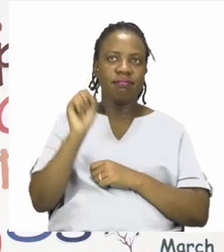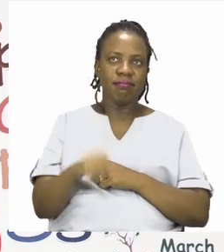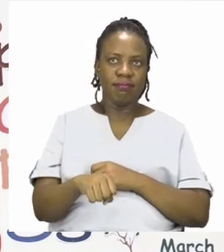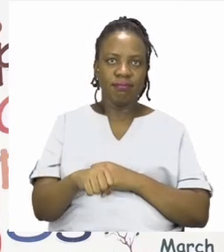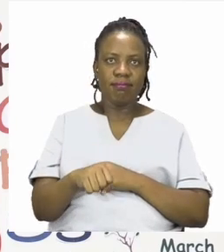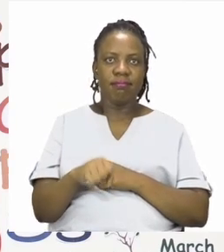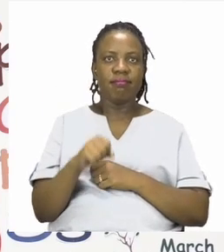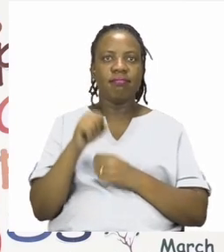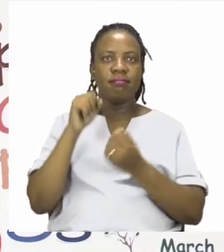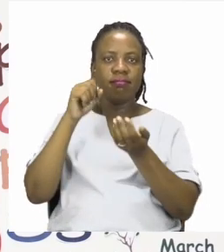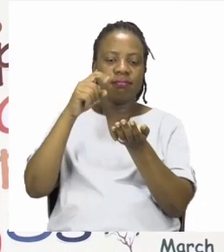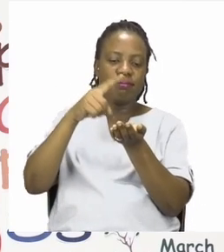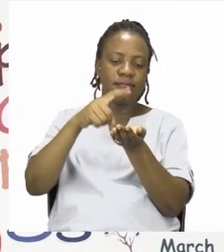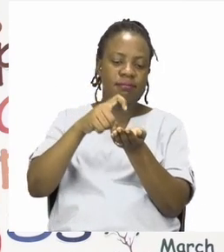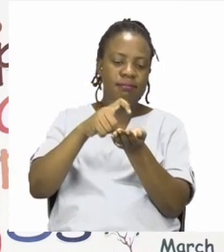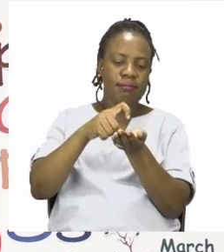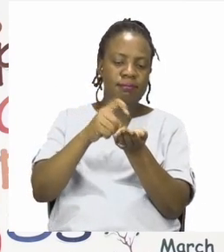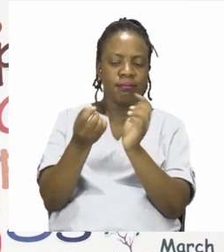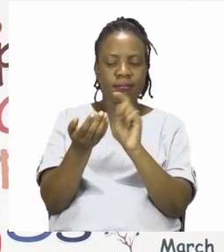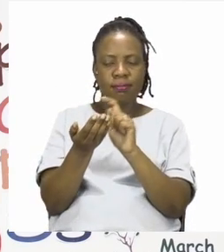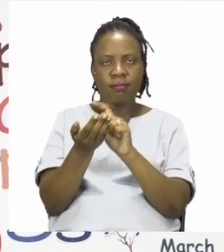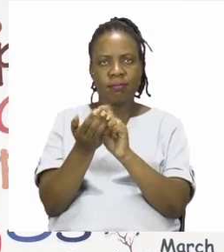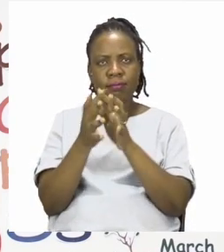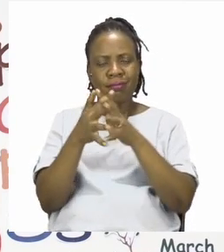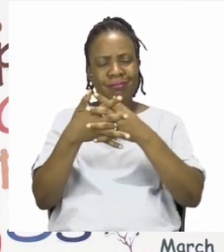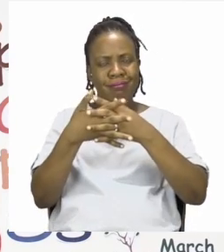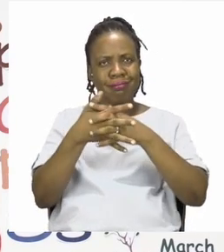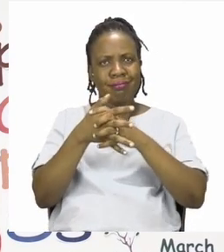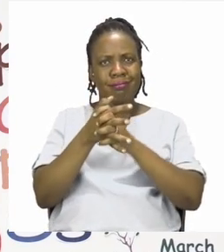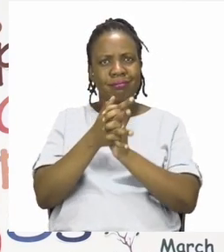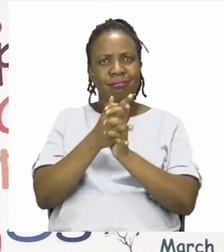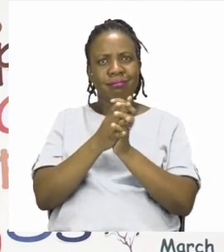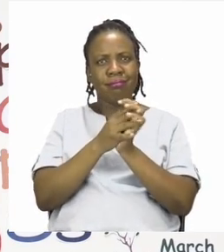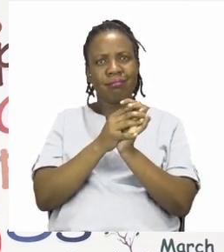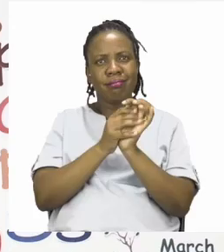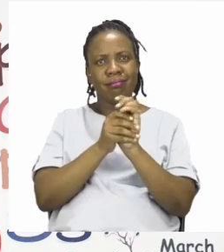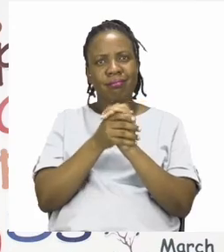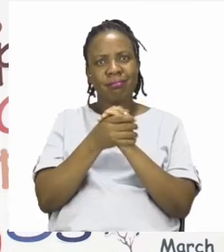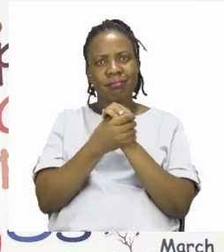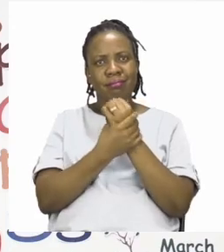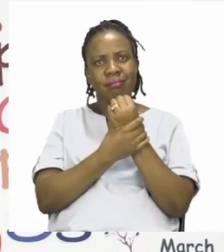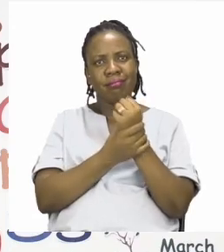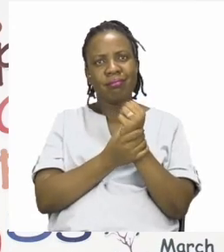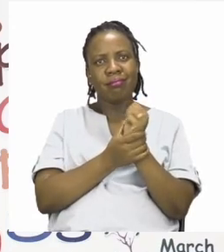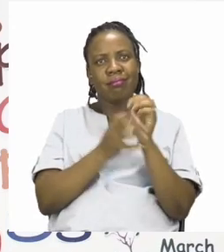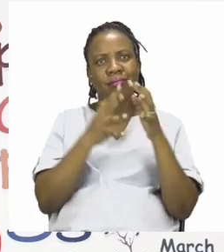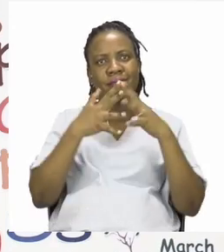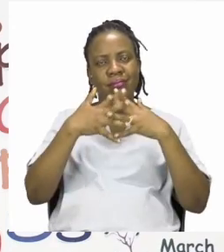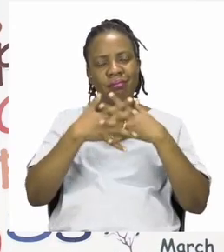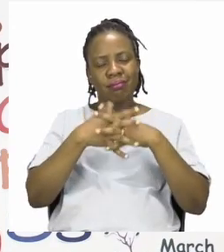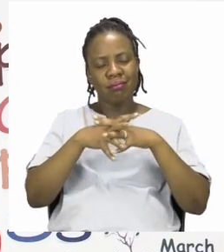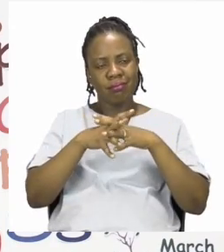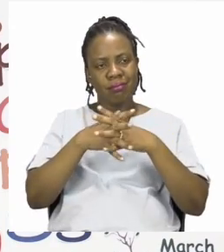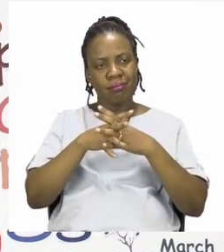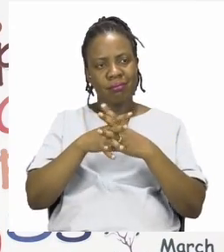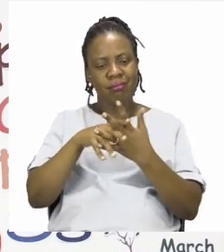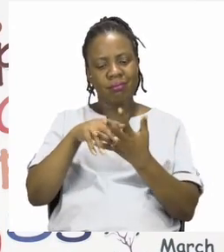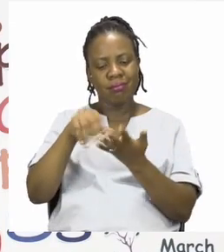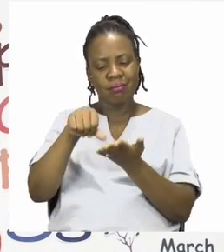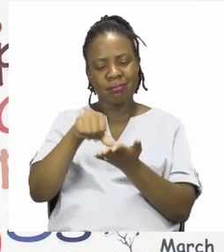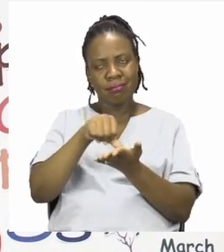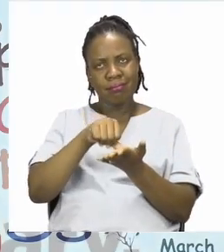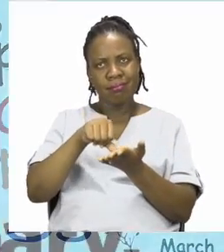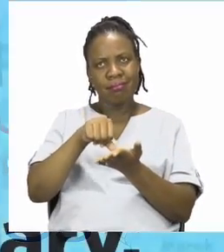sure we sanitize, rub it in our hands, and we make sure that we get rid of all the